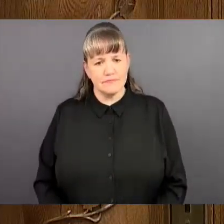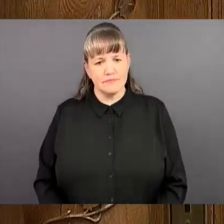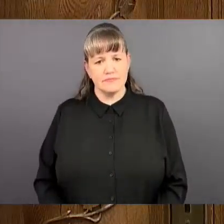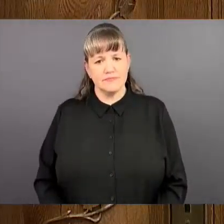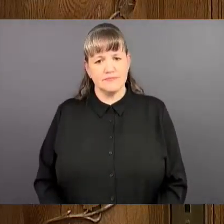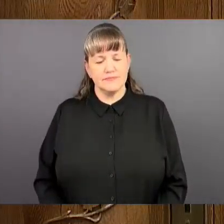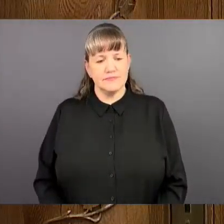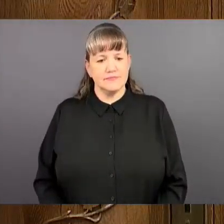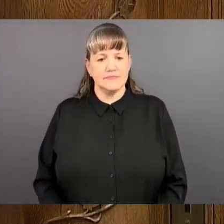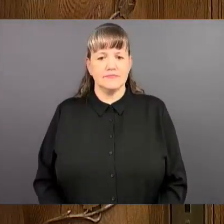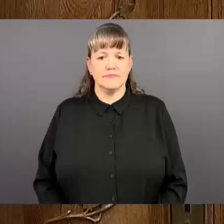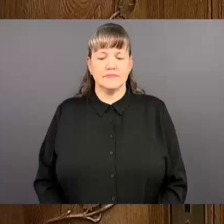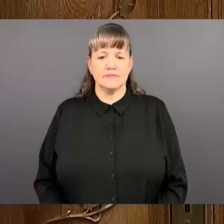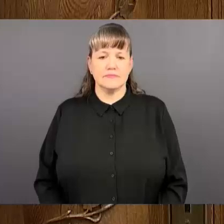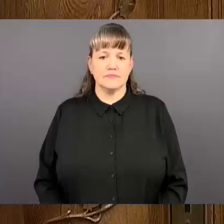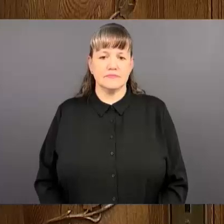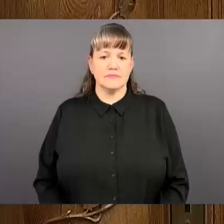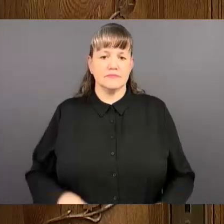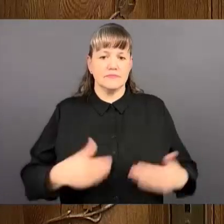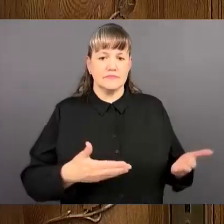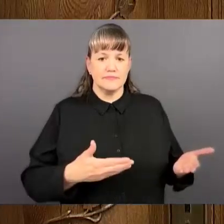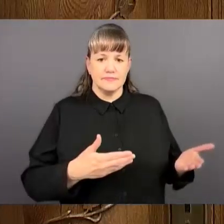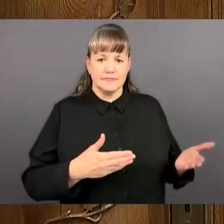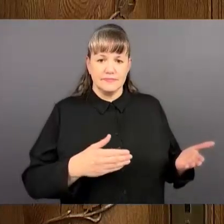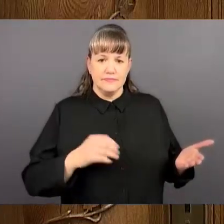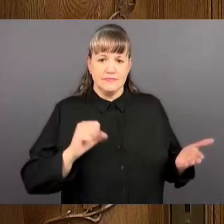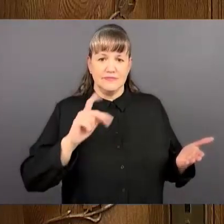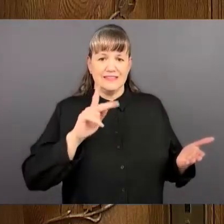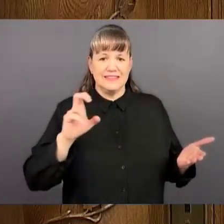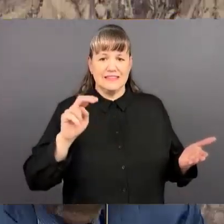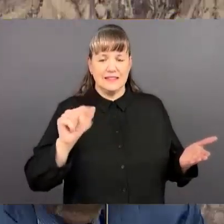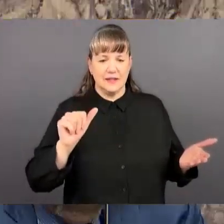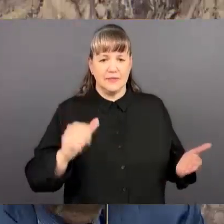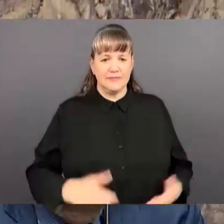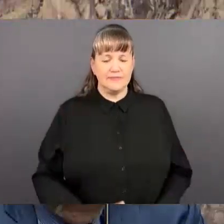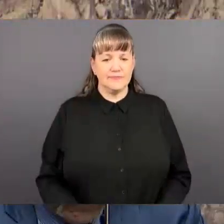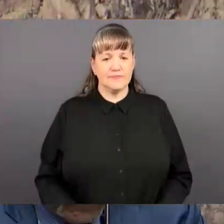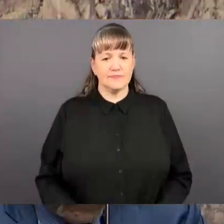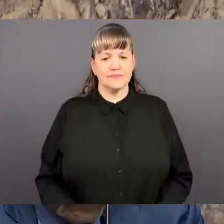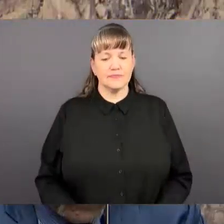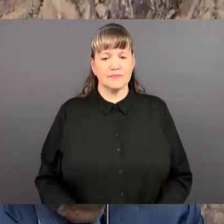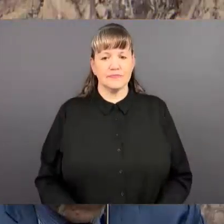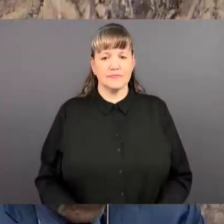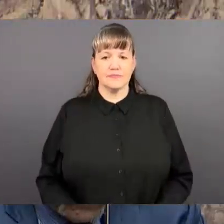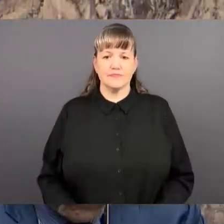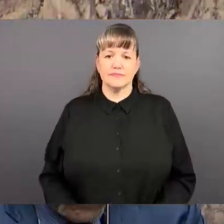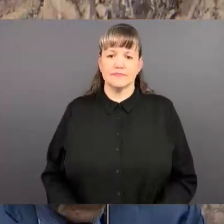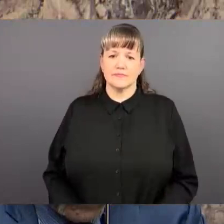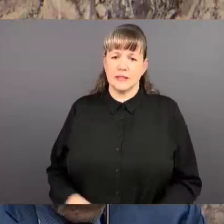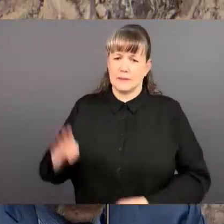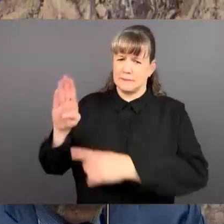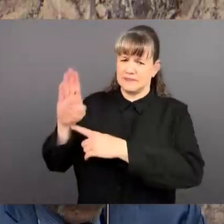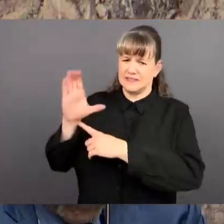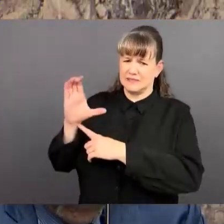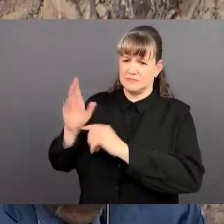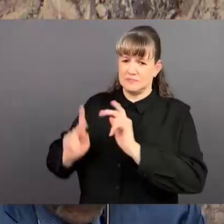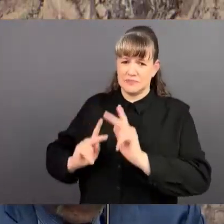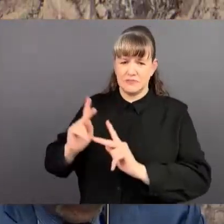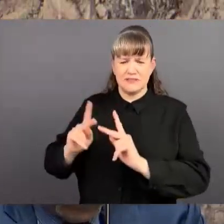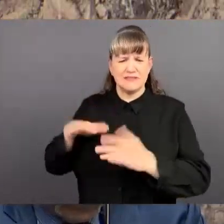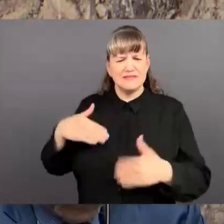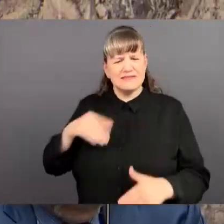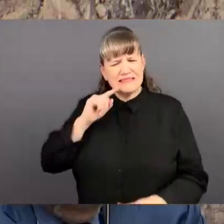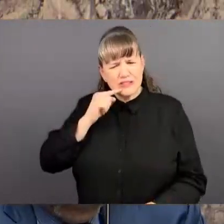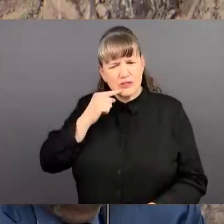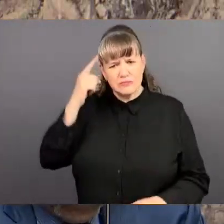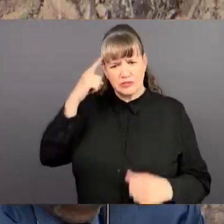Member for Skeena. Mr. Speaker, British Columbians with serious mental illness are being released from involuntary psychiatric care with no